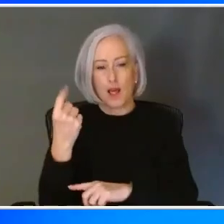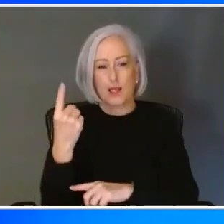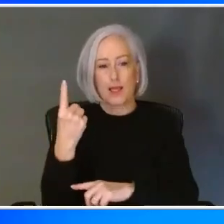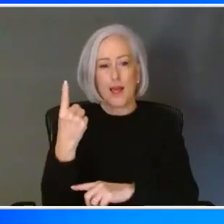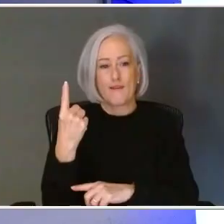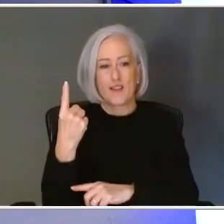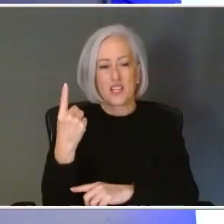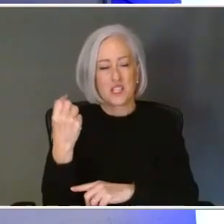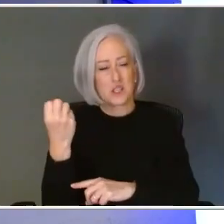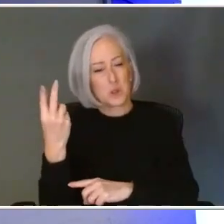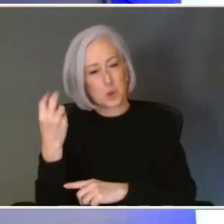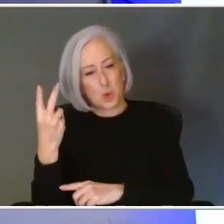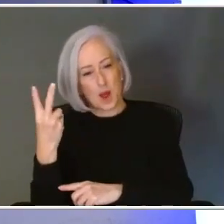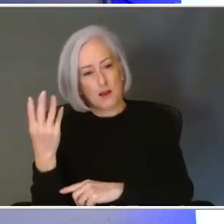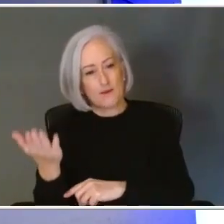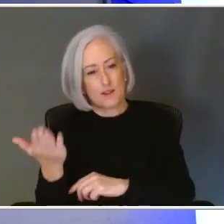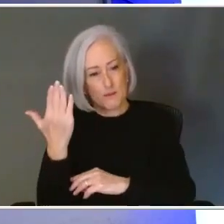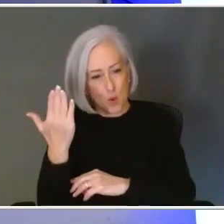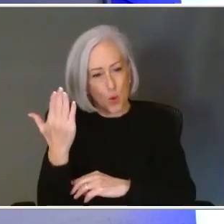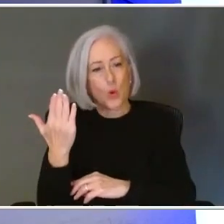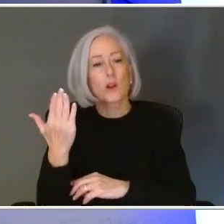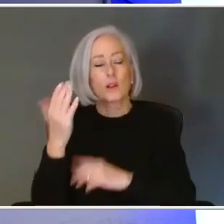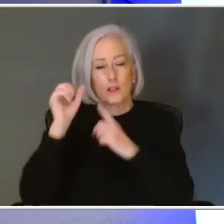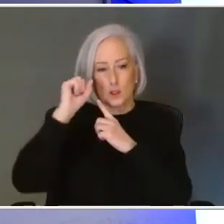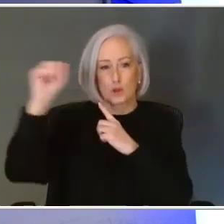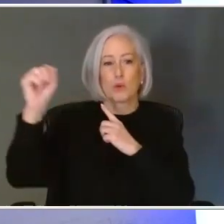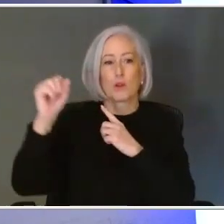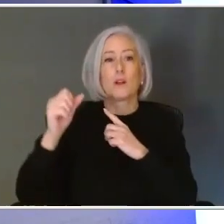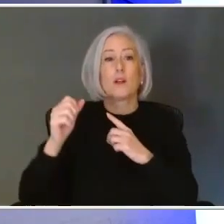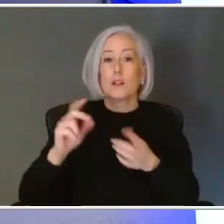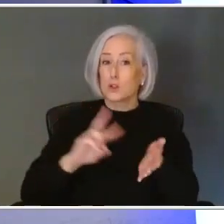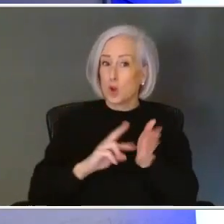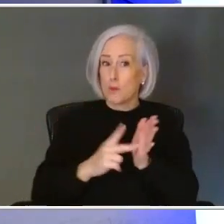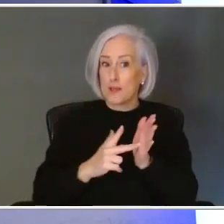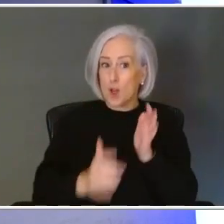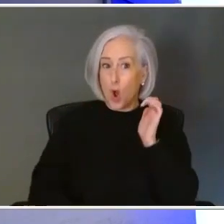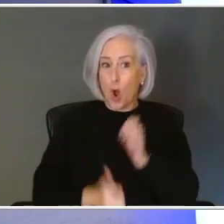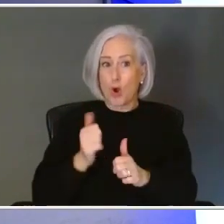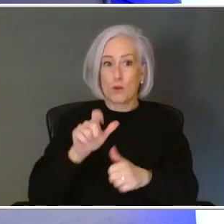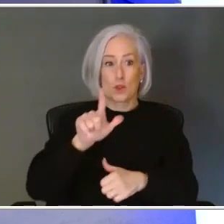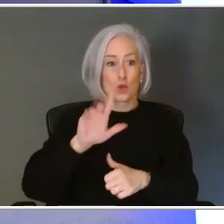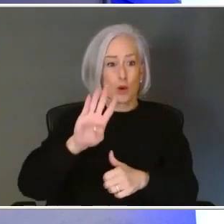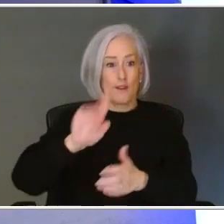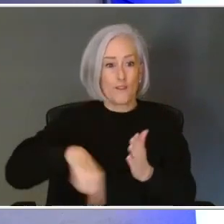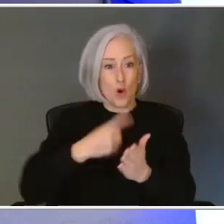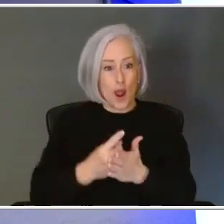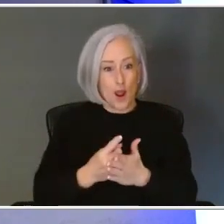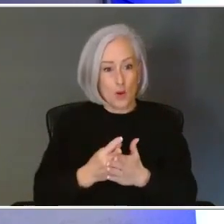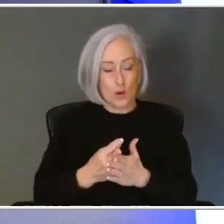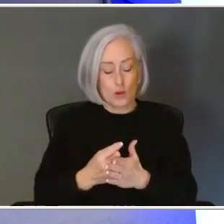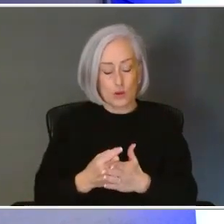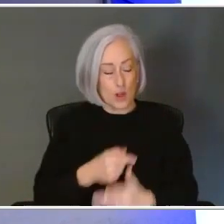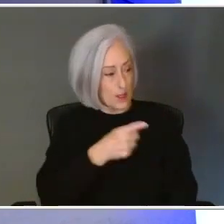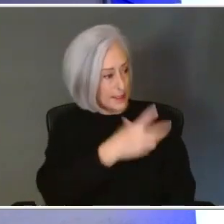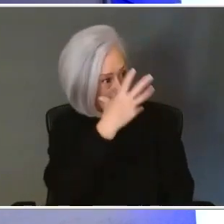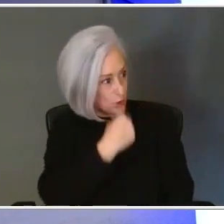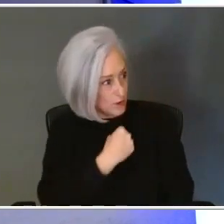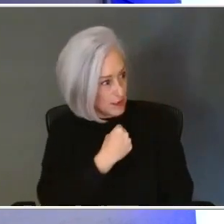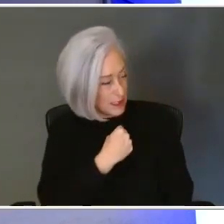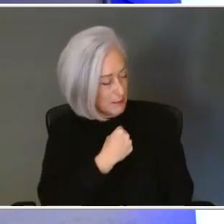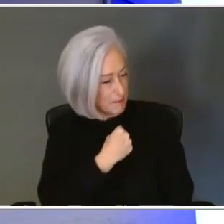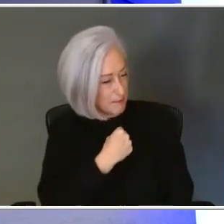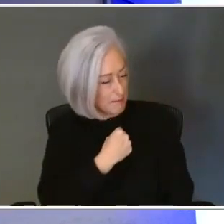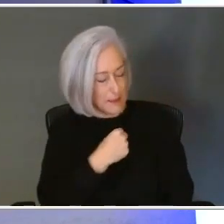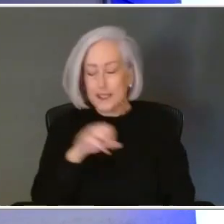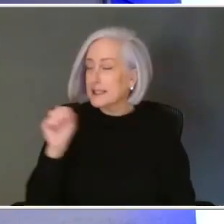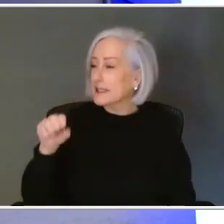removed. Almost 24 hours. I agree. When did you get sleep? Did you sleep? I did sleep. Do you sleep? That is When do part you of